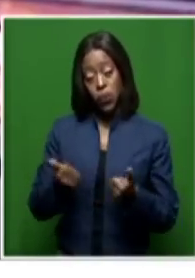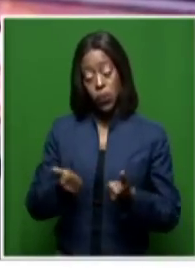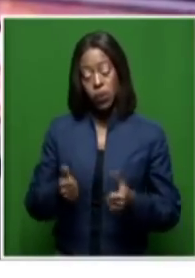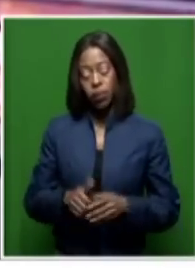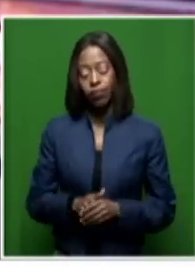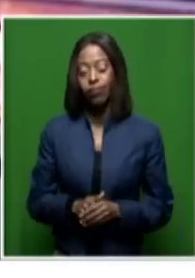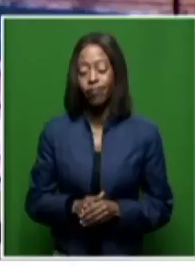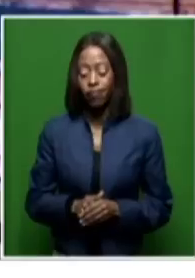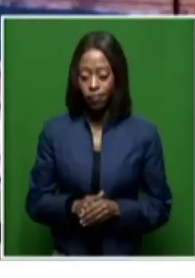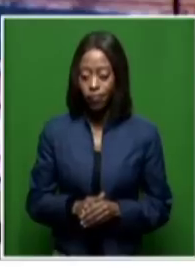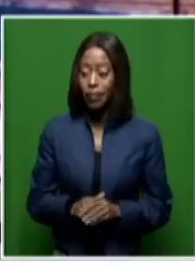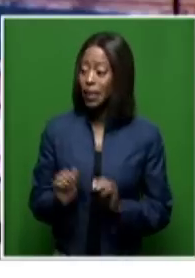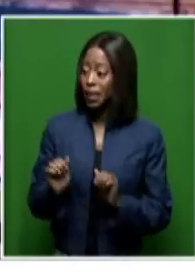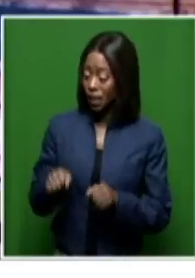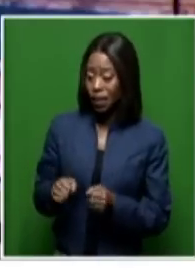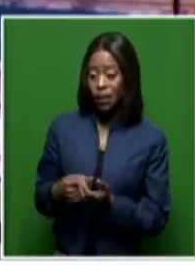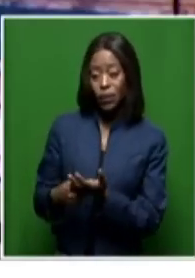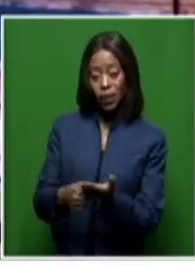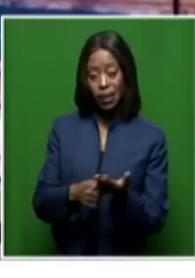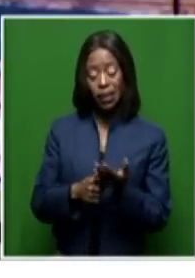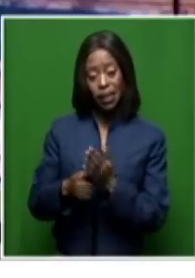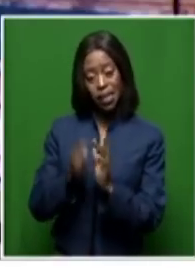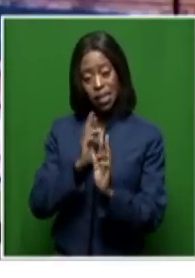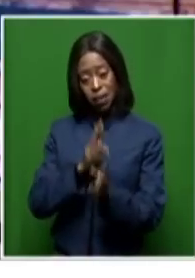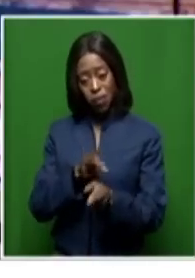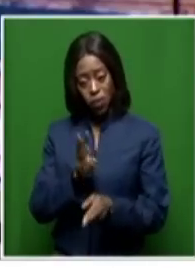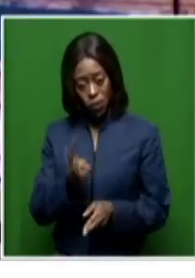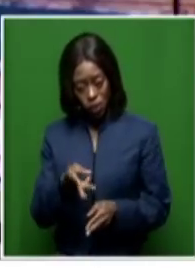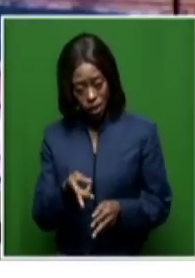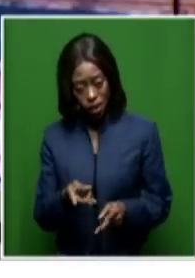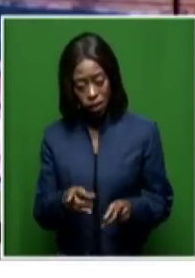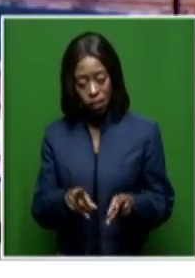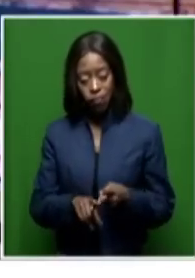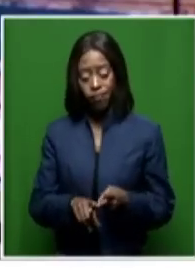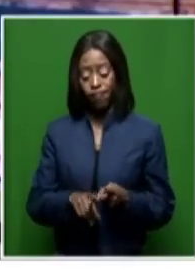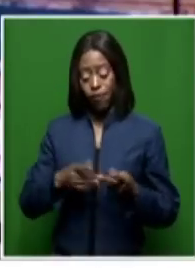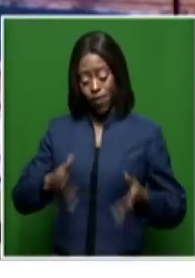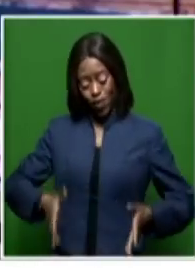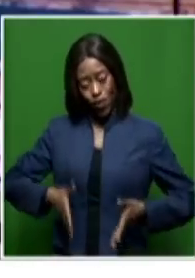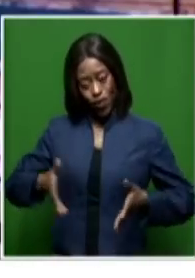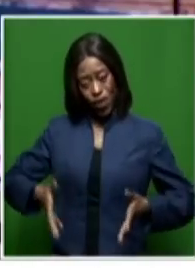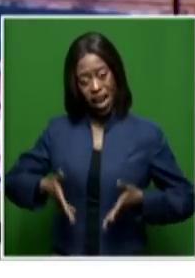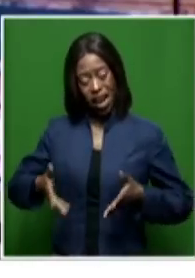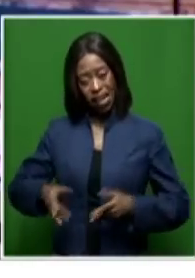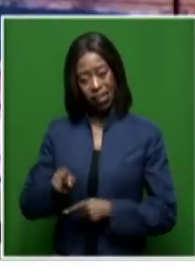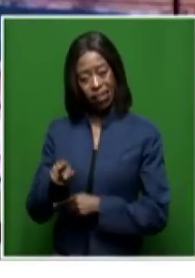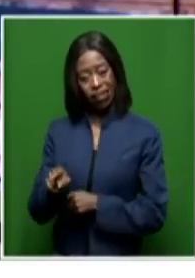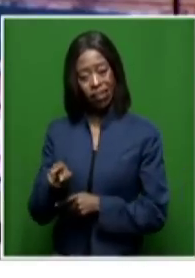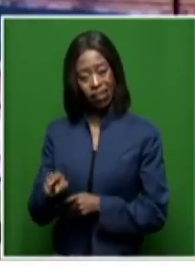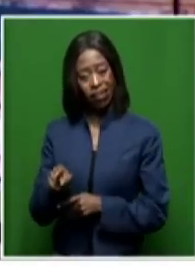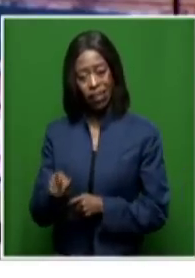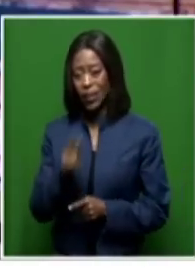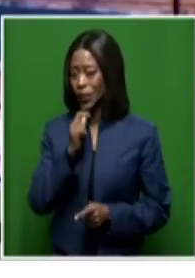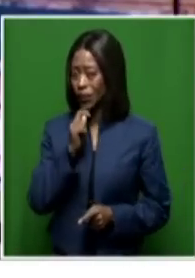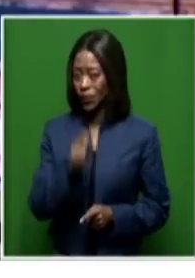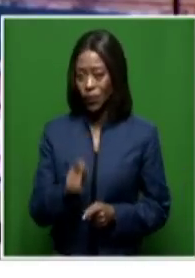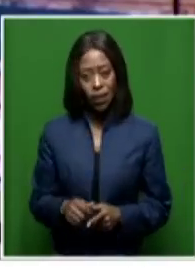state capture, and I want to talk about the report, I want to talk about the rail infrastructure that has